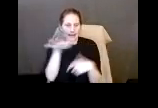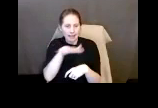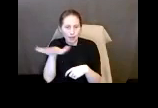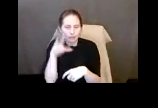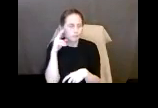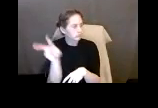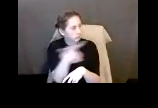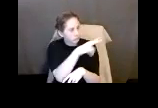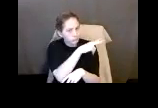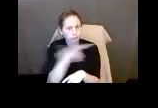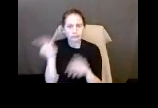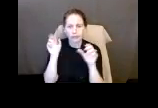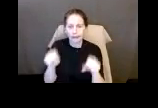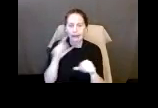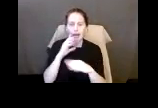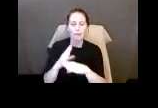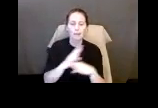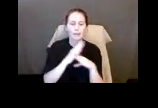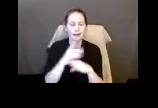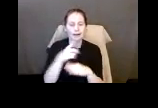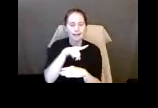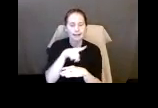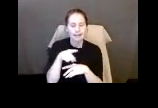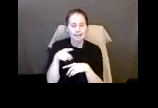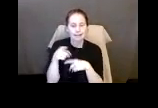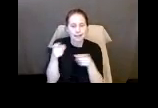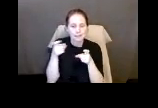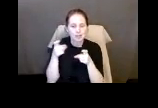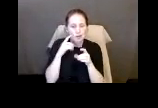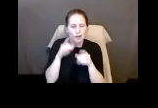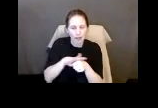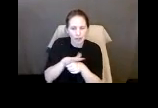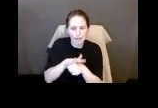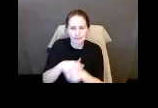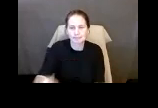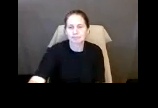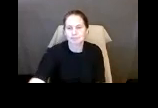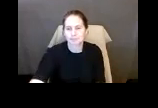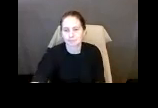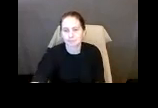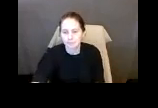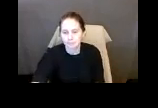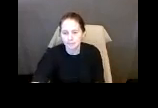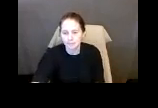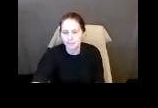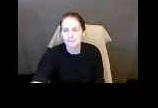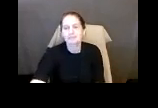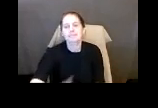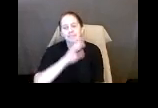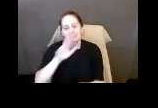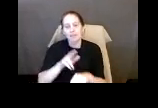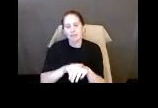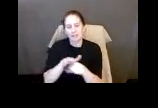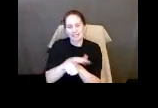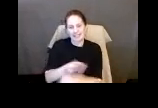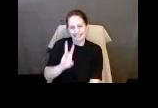directions. And they protected these administrative areas. And then, of course, there is Site 6. I